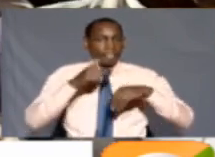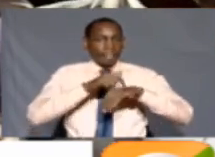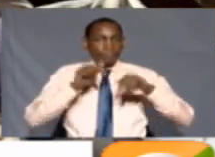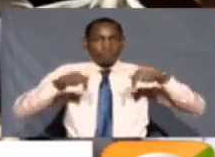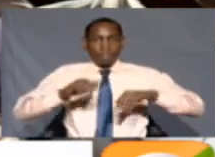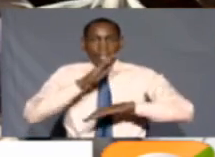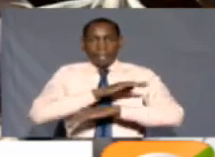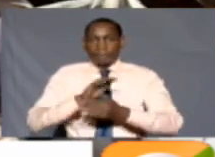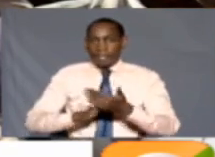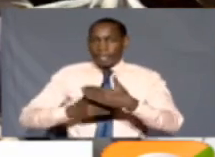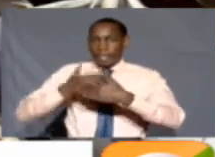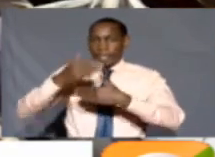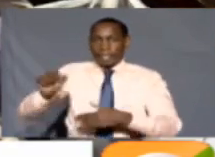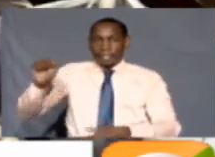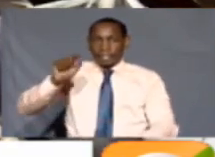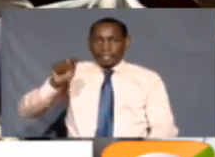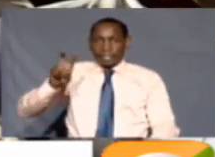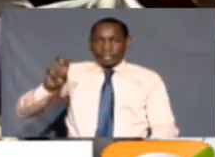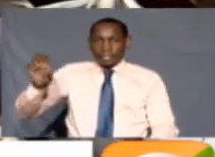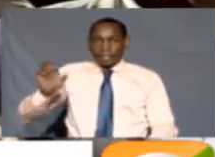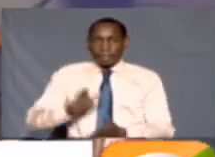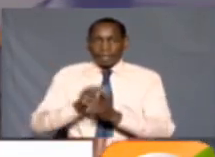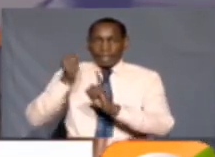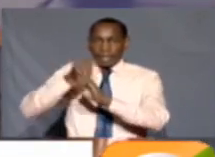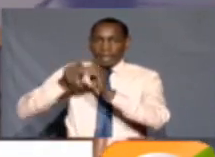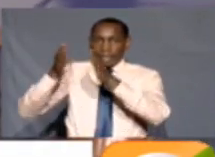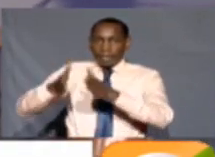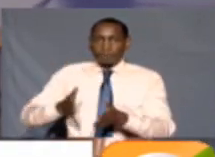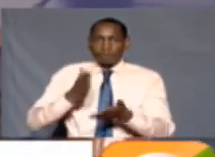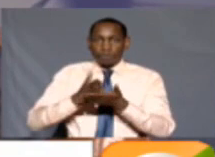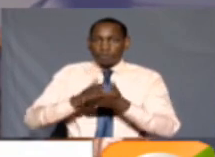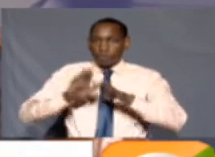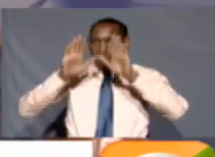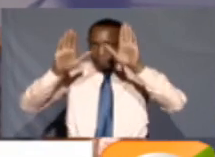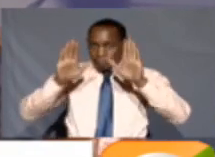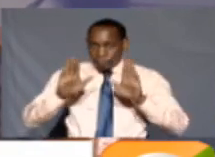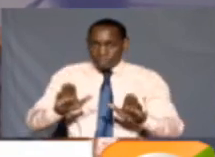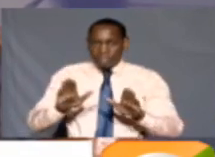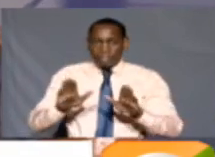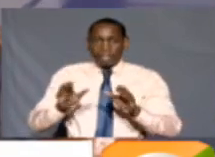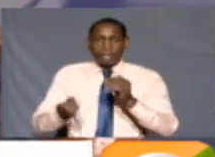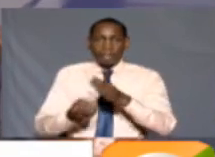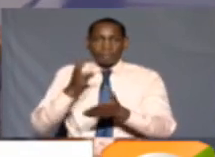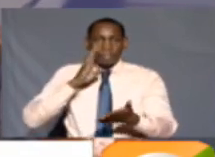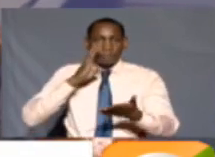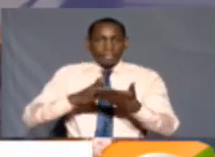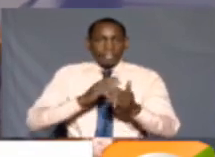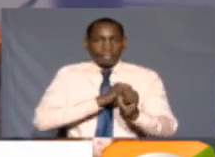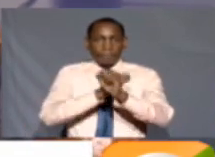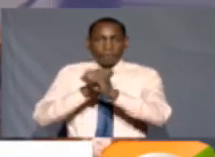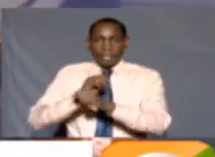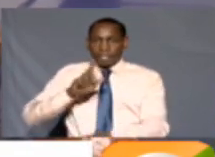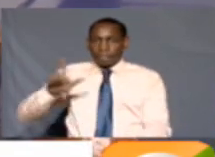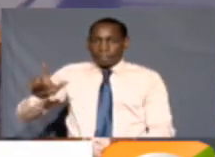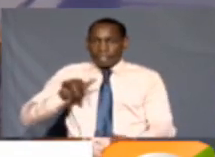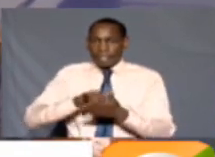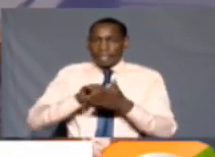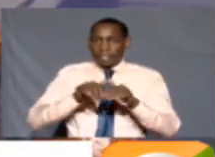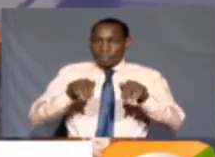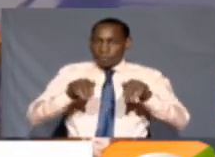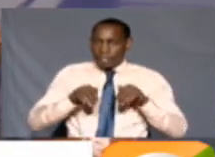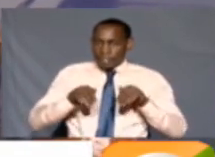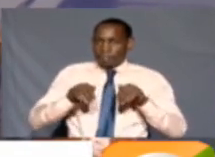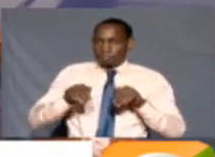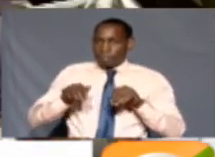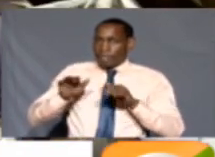evening. Followed by Steve Ogola, an advocate, also quite instrumental in coming up with the Witness Protection Bill, which still is pending in